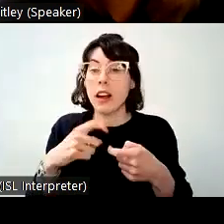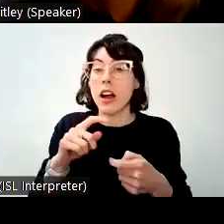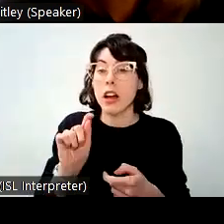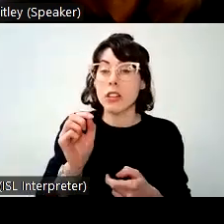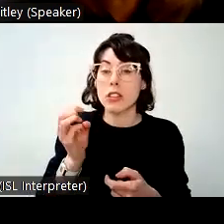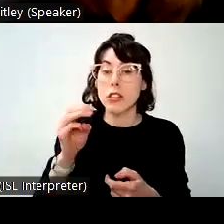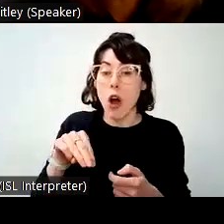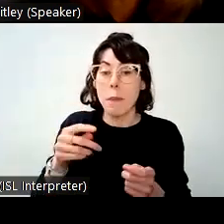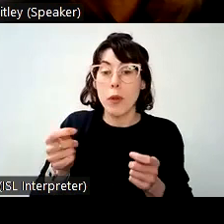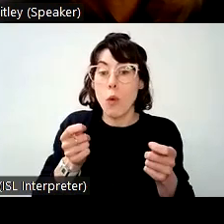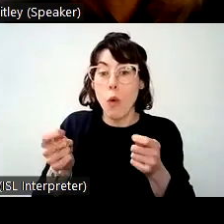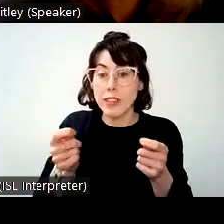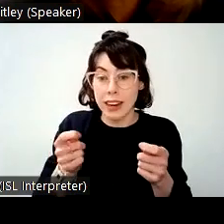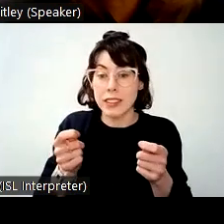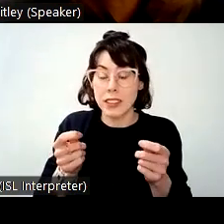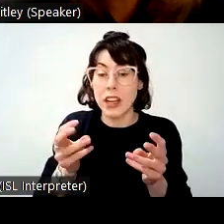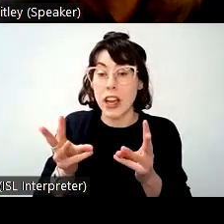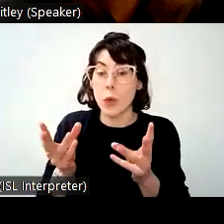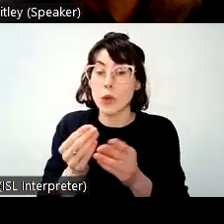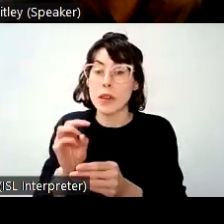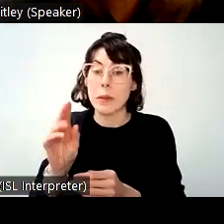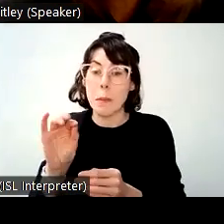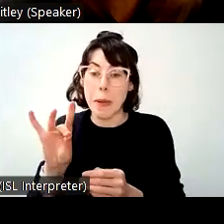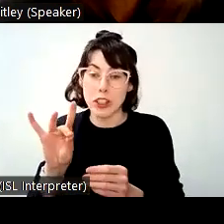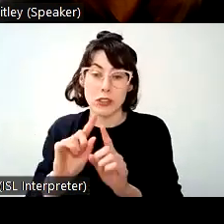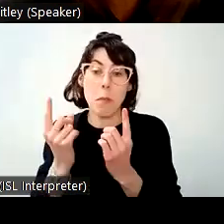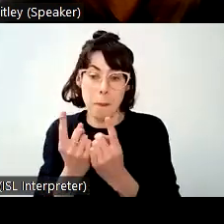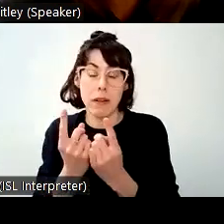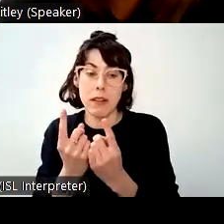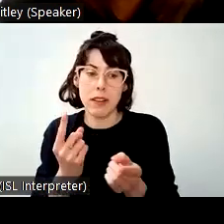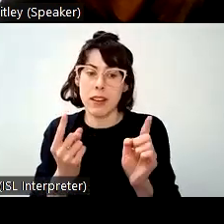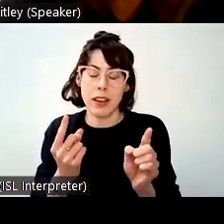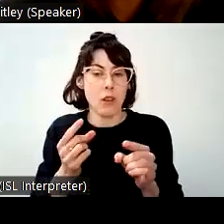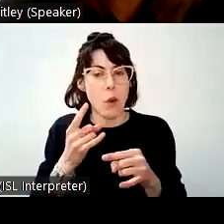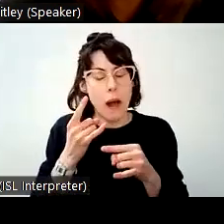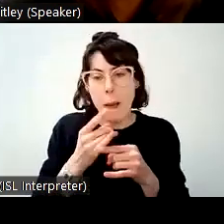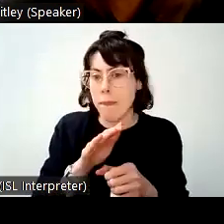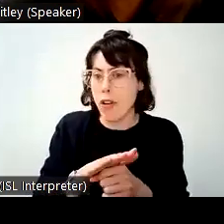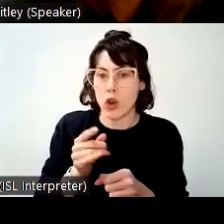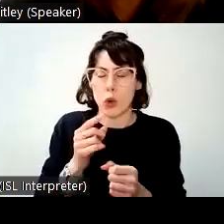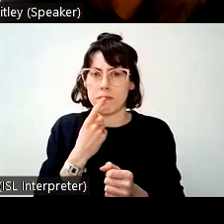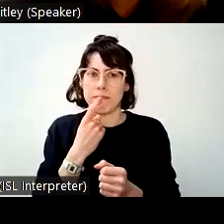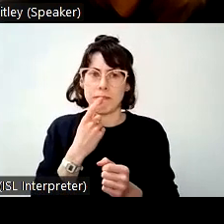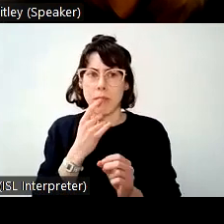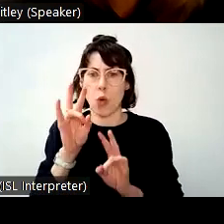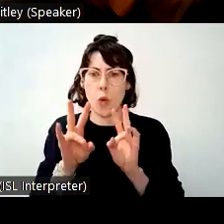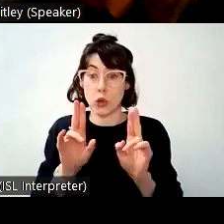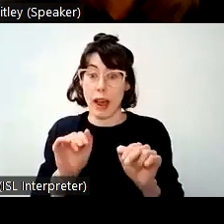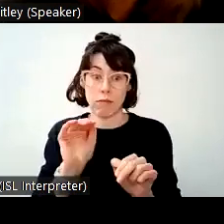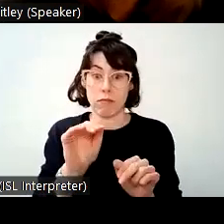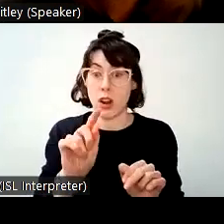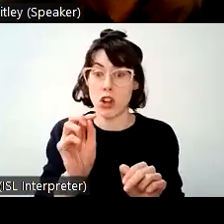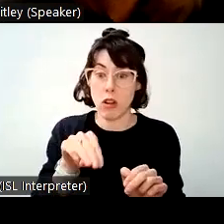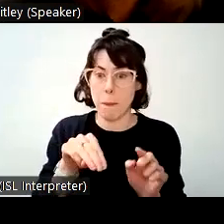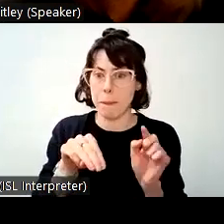international development and is an amazing coordinator and extremely helpful with any questions you might have about your particular situation or